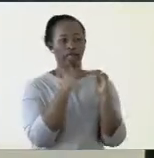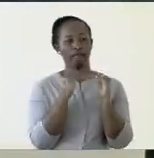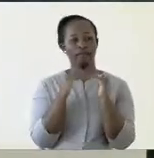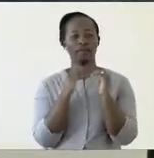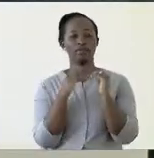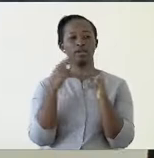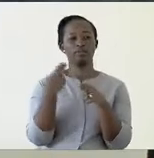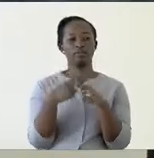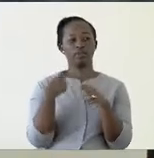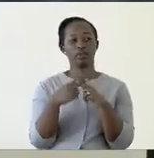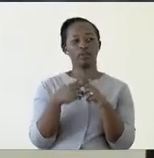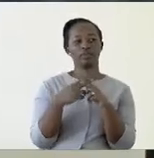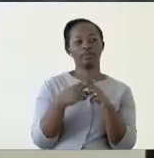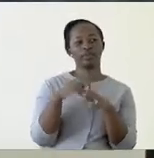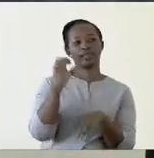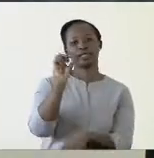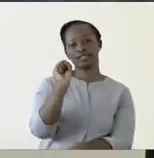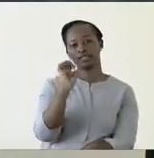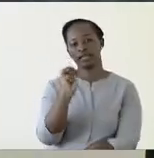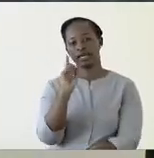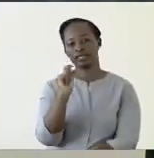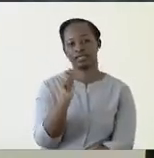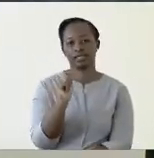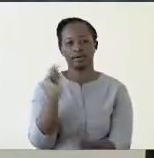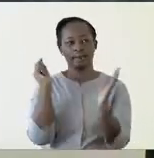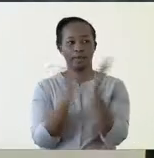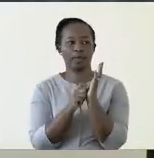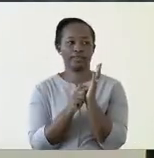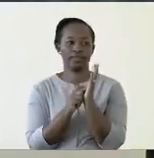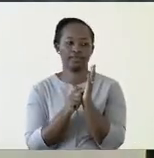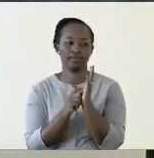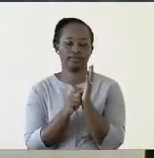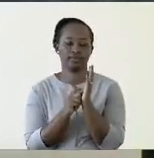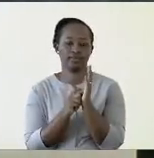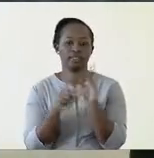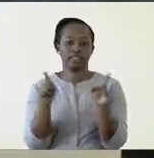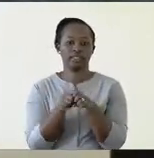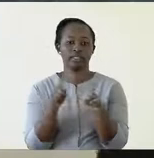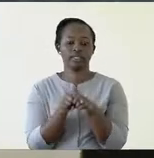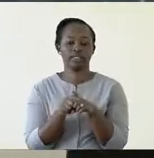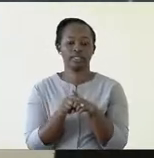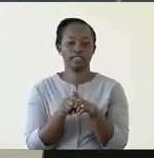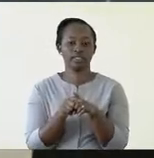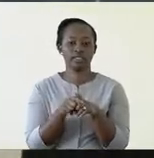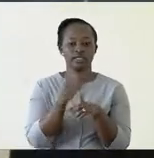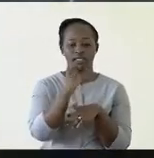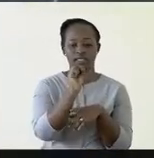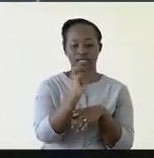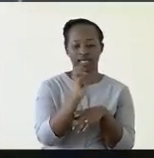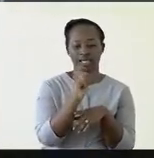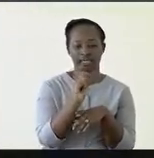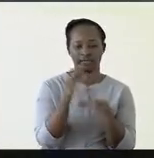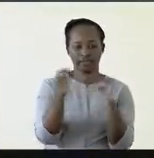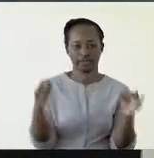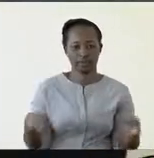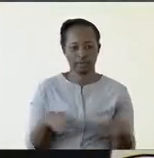what you call the set point. The set point, there must be a point it has to be set on.